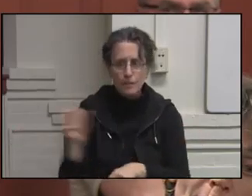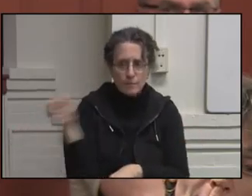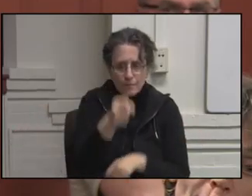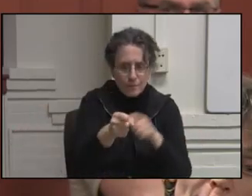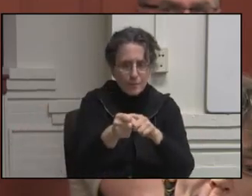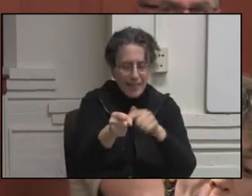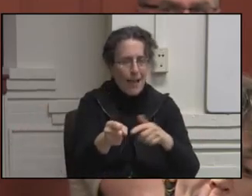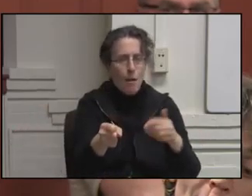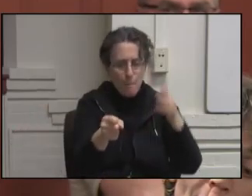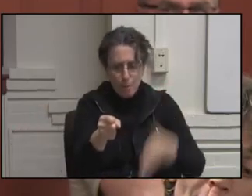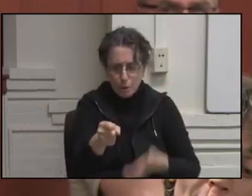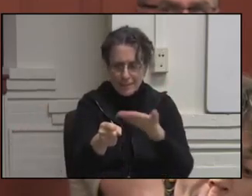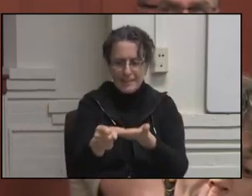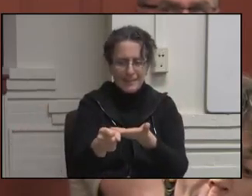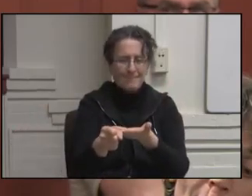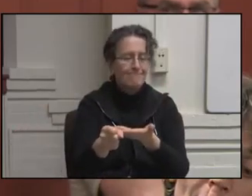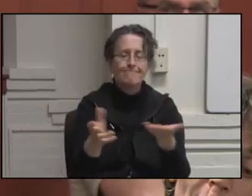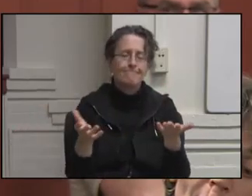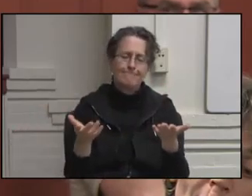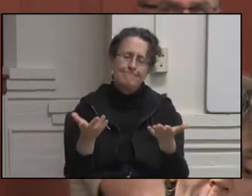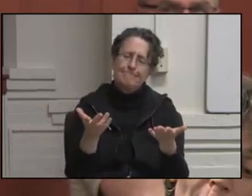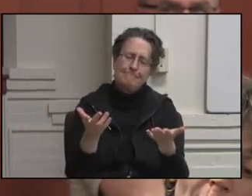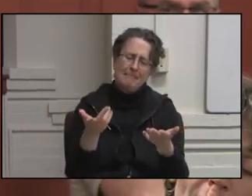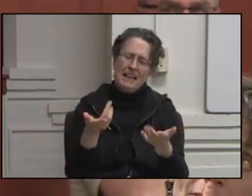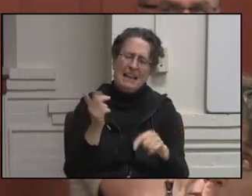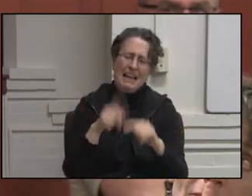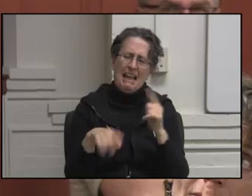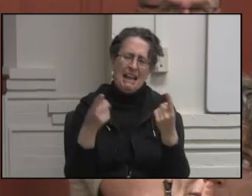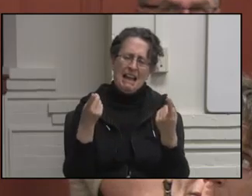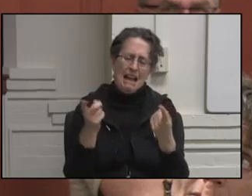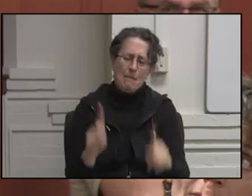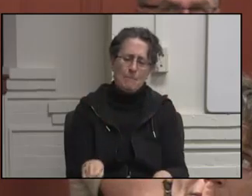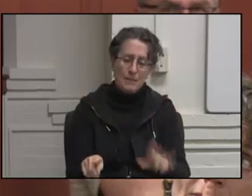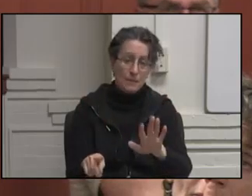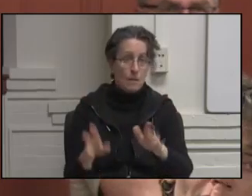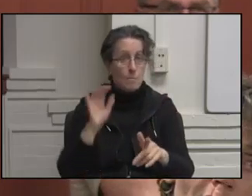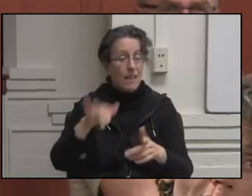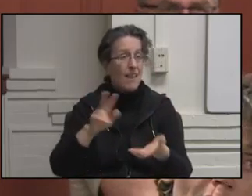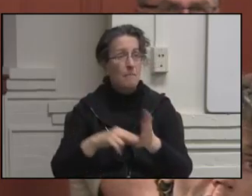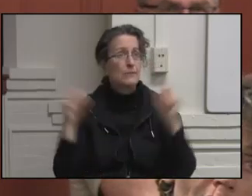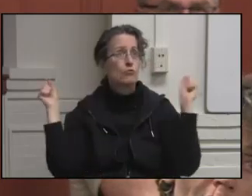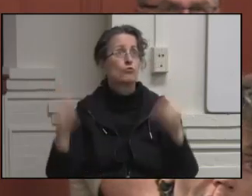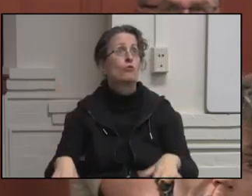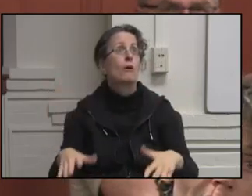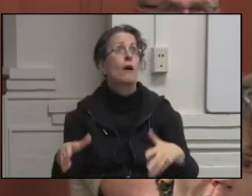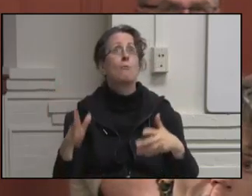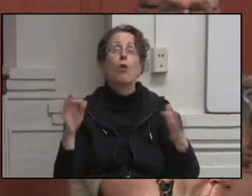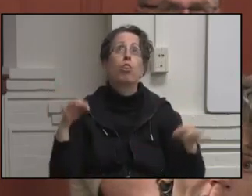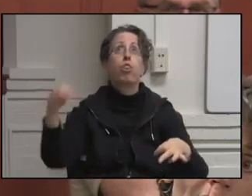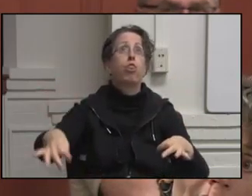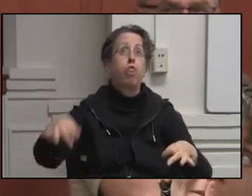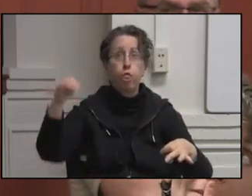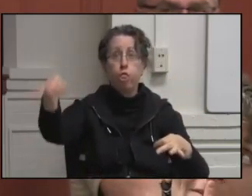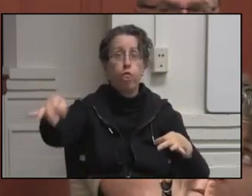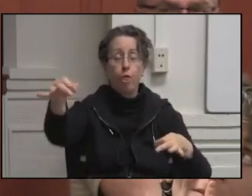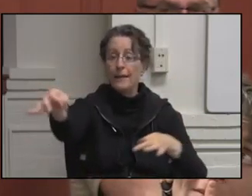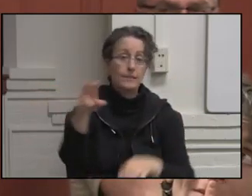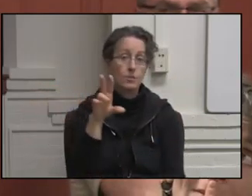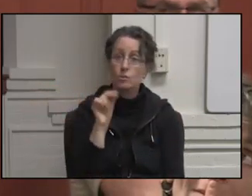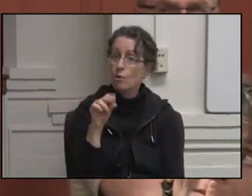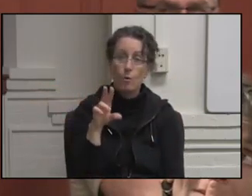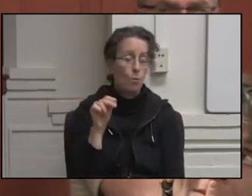But because we couldn't meet that kind of a goal doesn't mean that there's no goal. August 1st, September 1st,